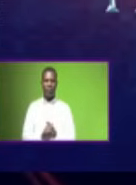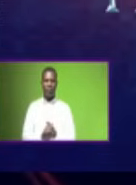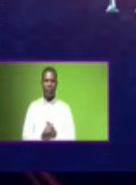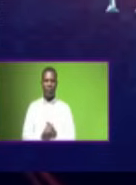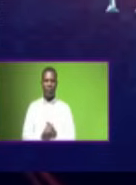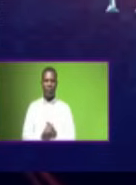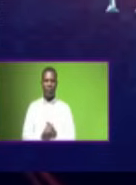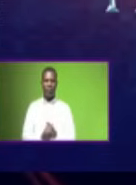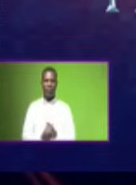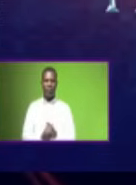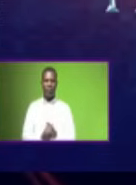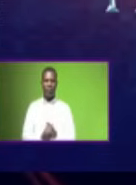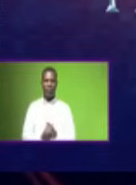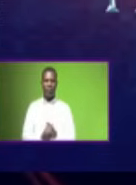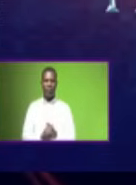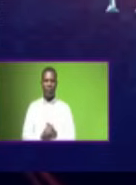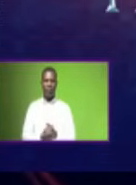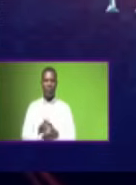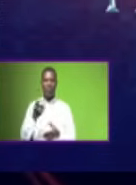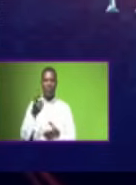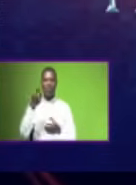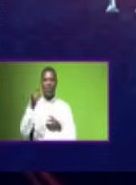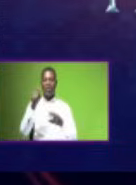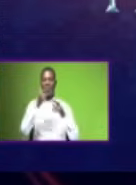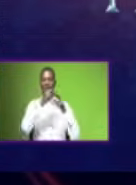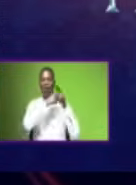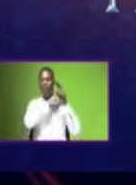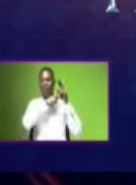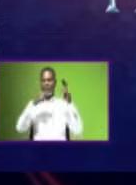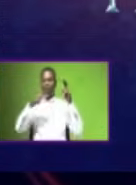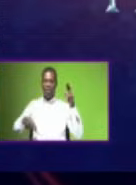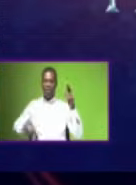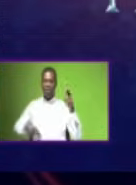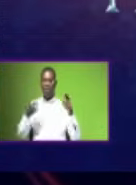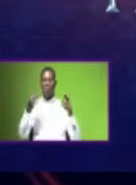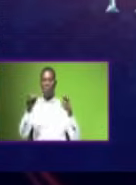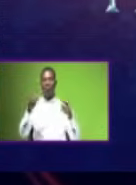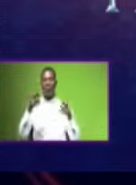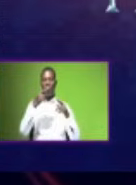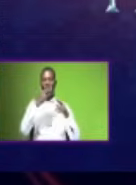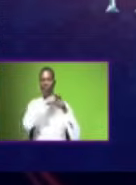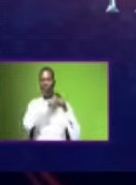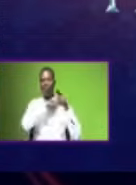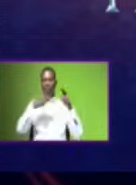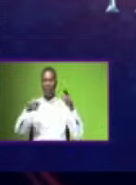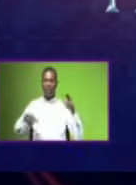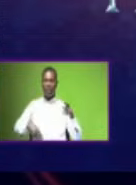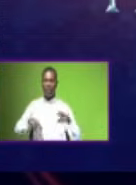The obligation of the Philadelphia.